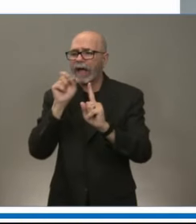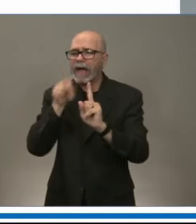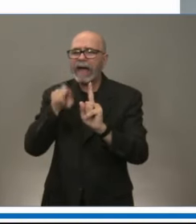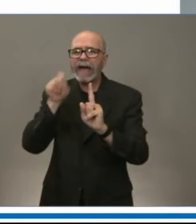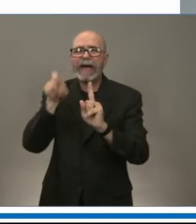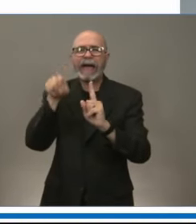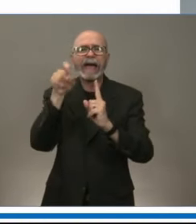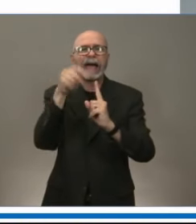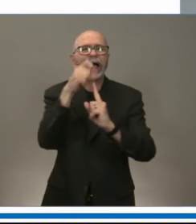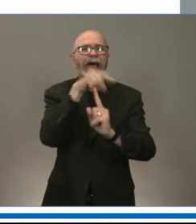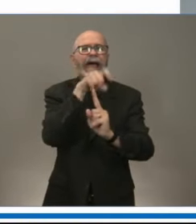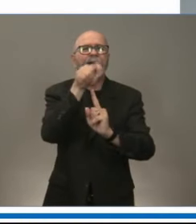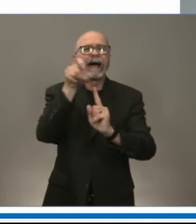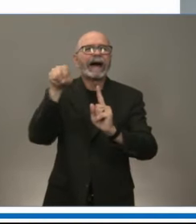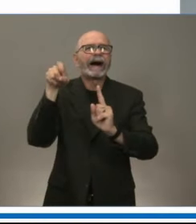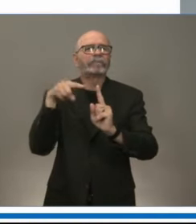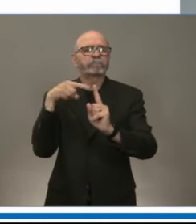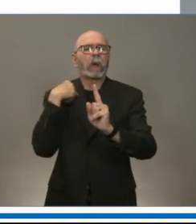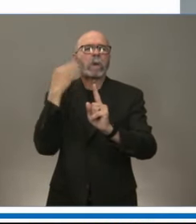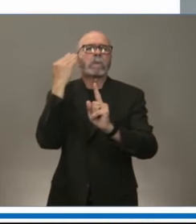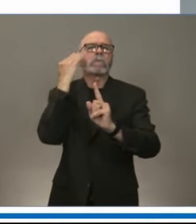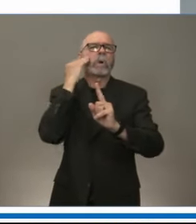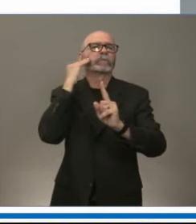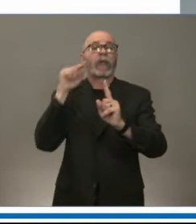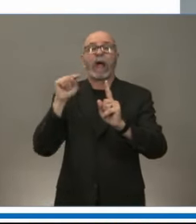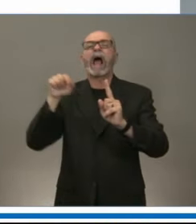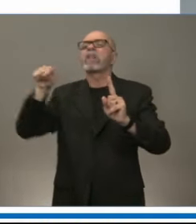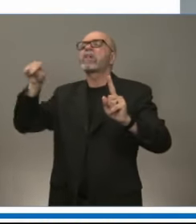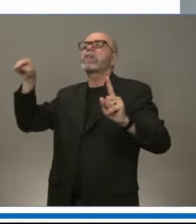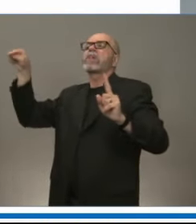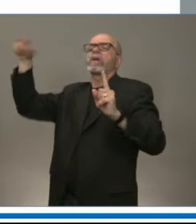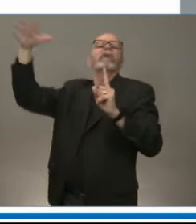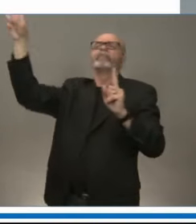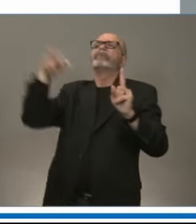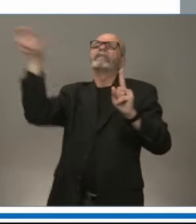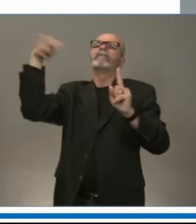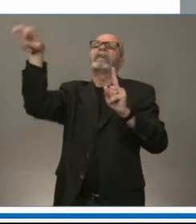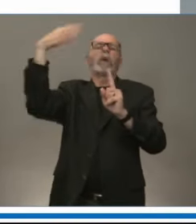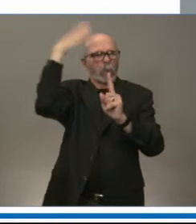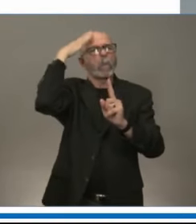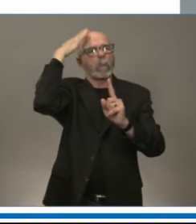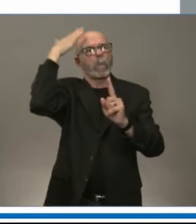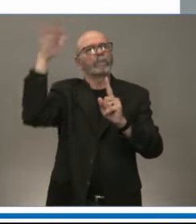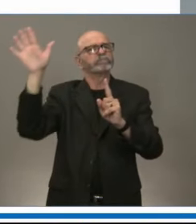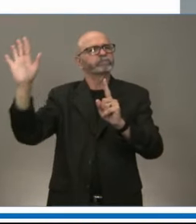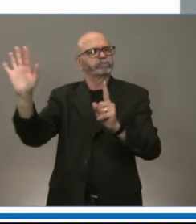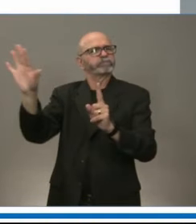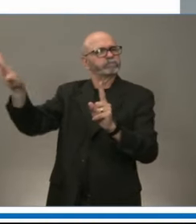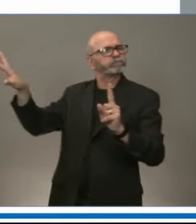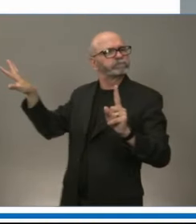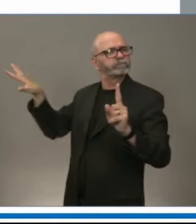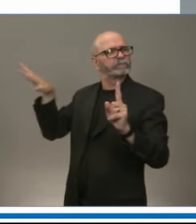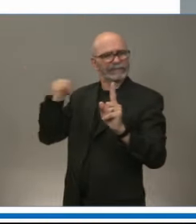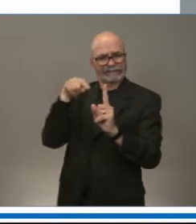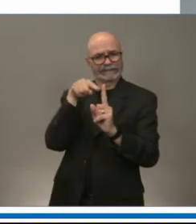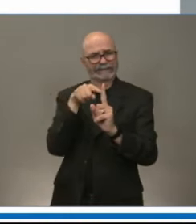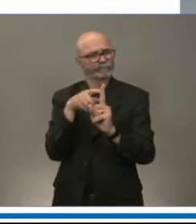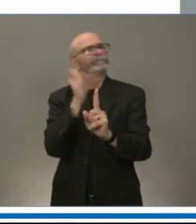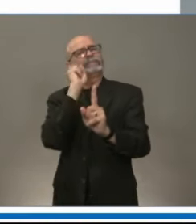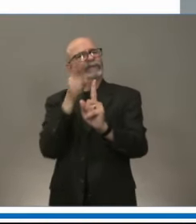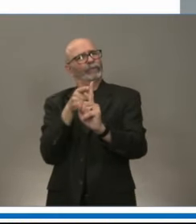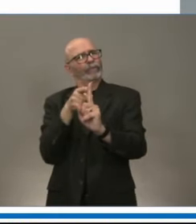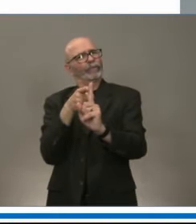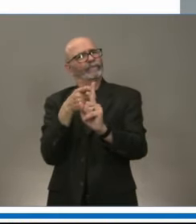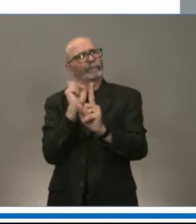cases, we're very clear. We're able to say that person traveled, or clearly that we have, clear evidence that they were in contact with